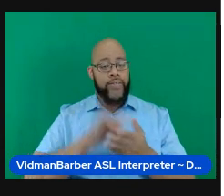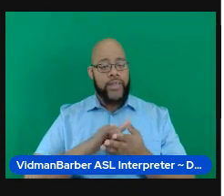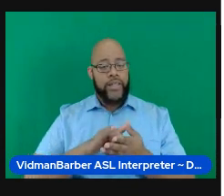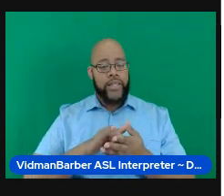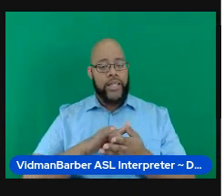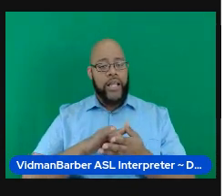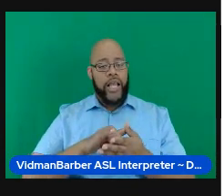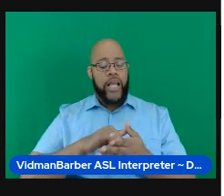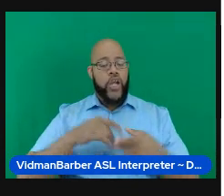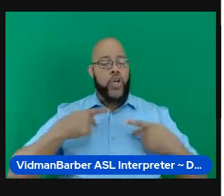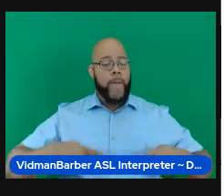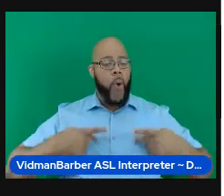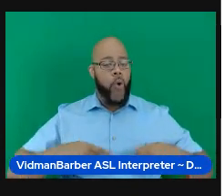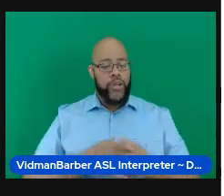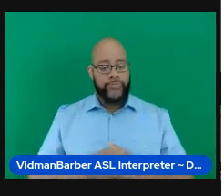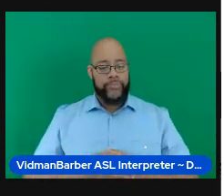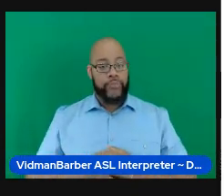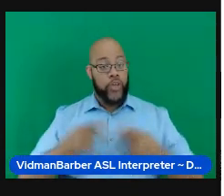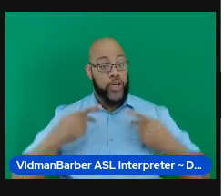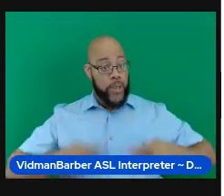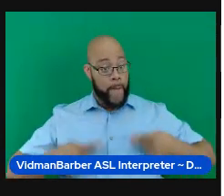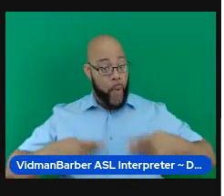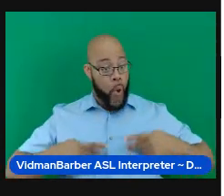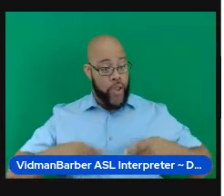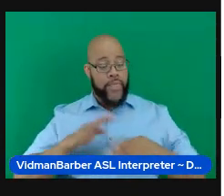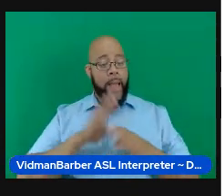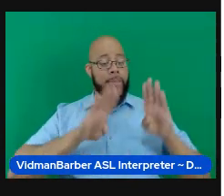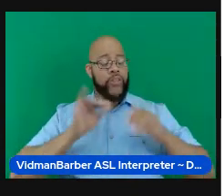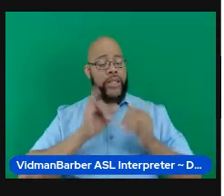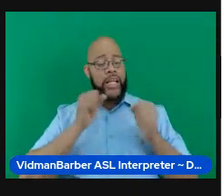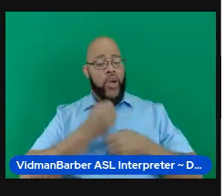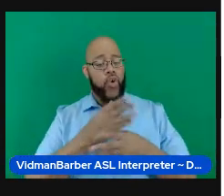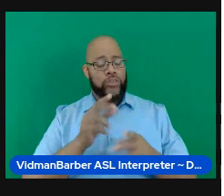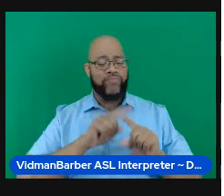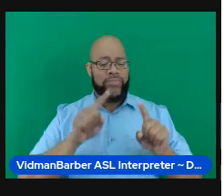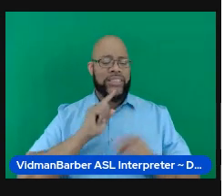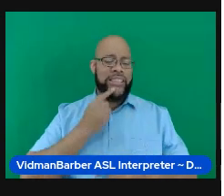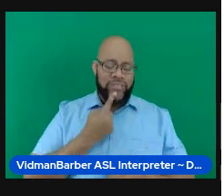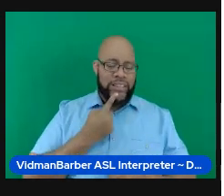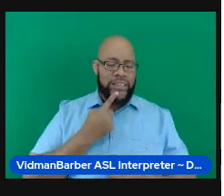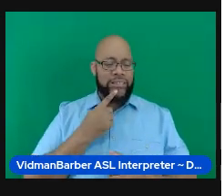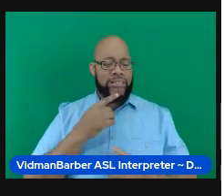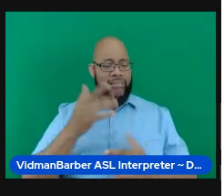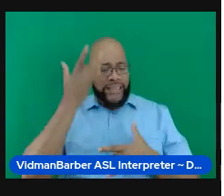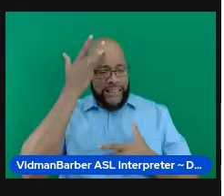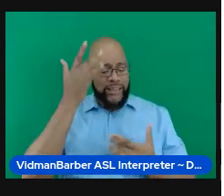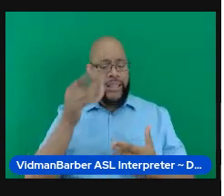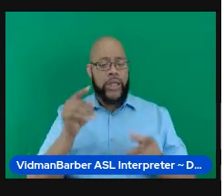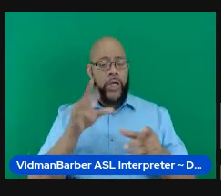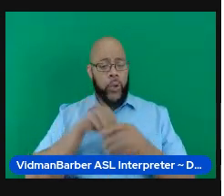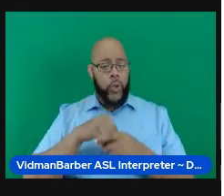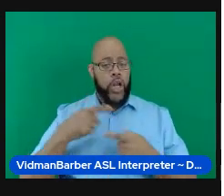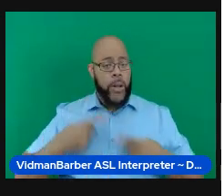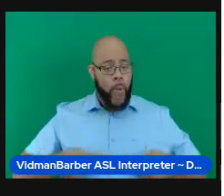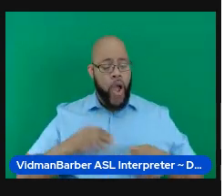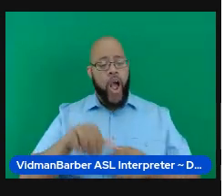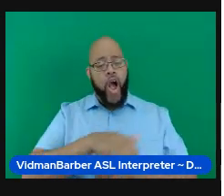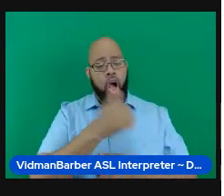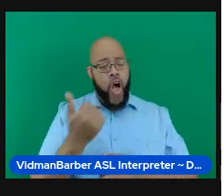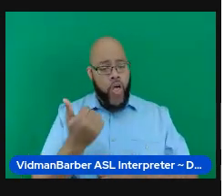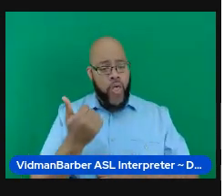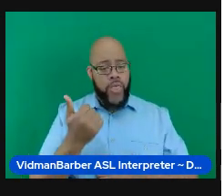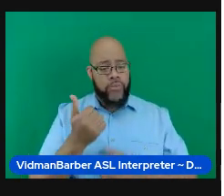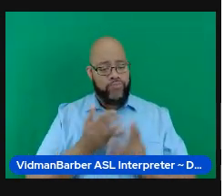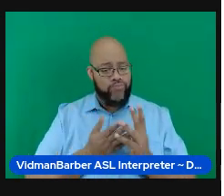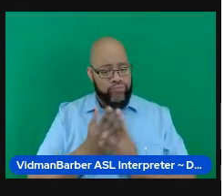pneumoniae. Streptococcus pneumoniae are bacteria that can cause very severe infections, including pneumonia and other